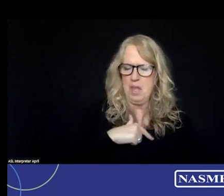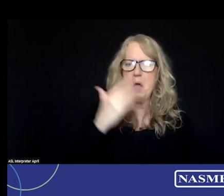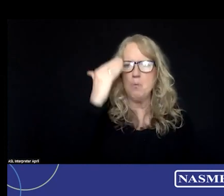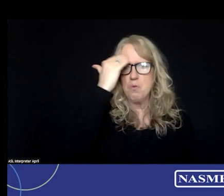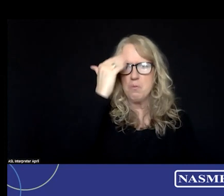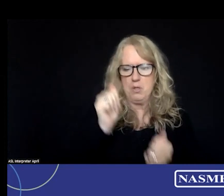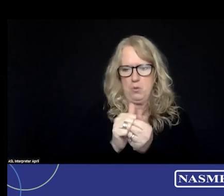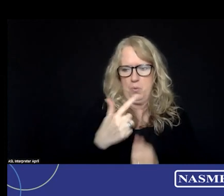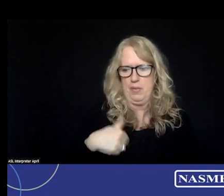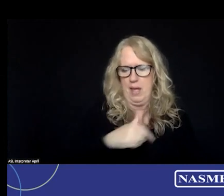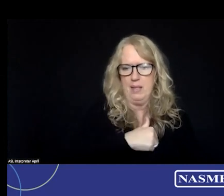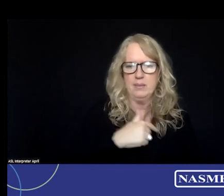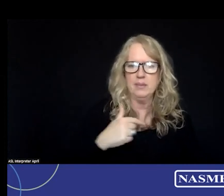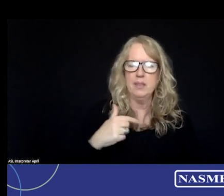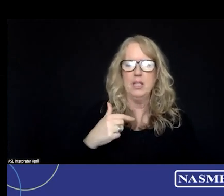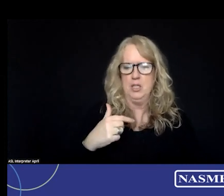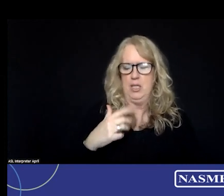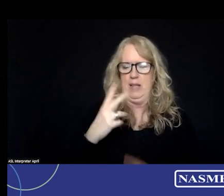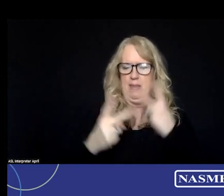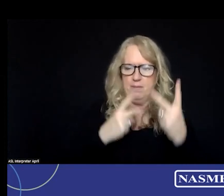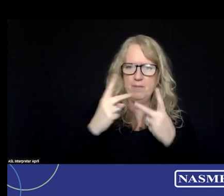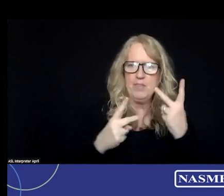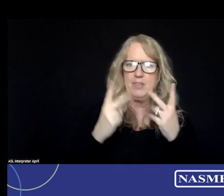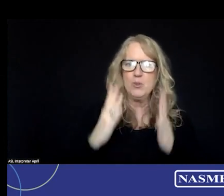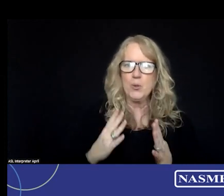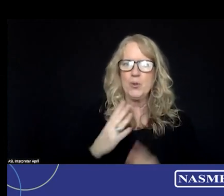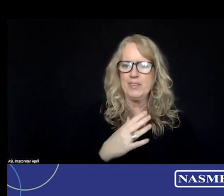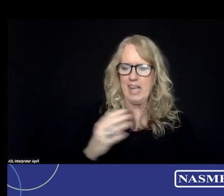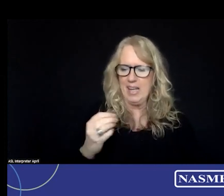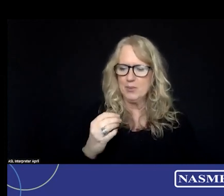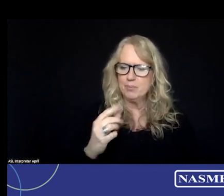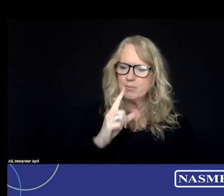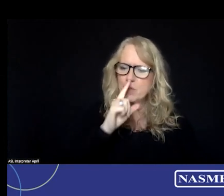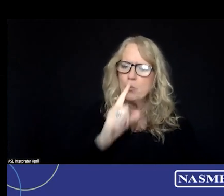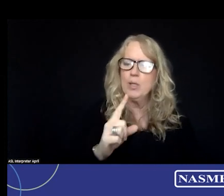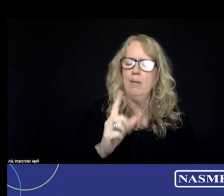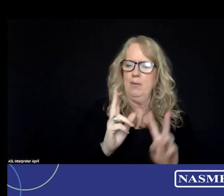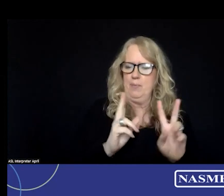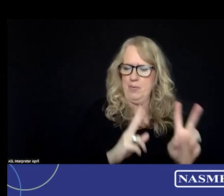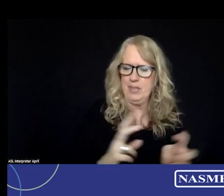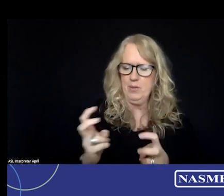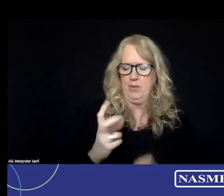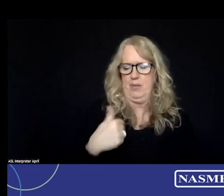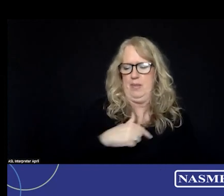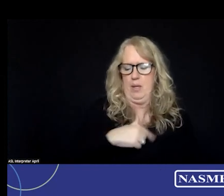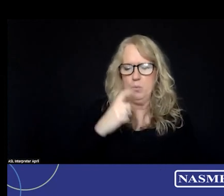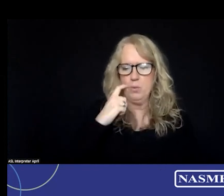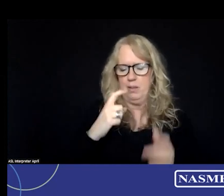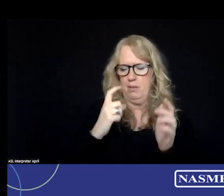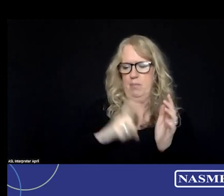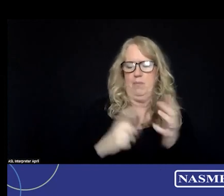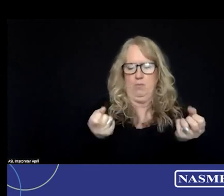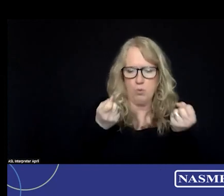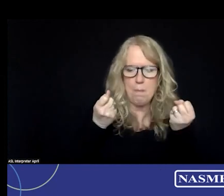to us, our familiar visitors. And the real theme that we identified was, for many